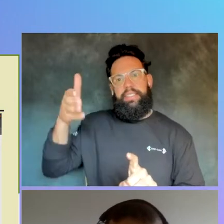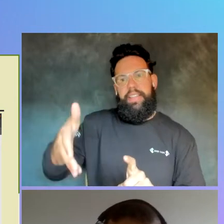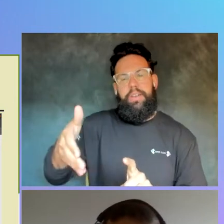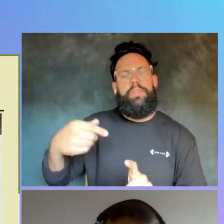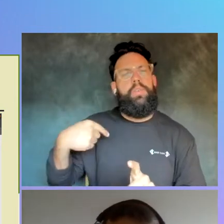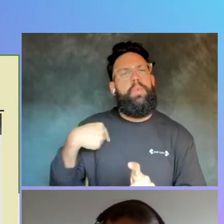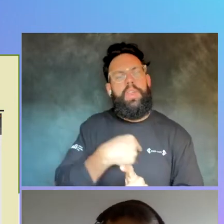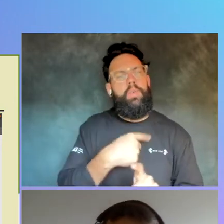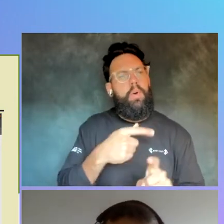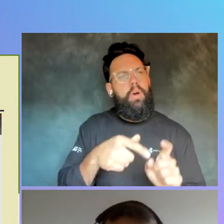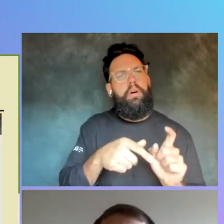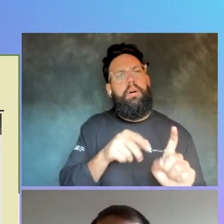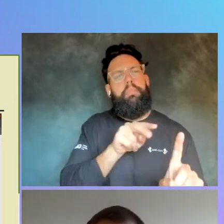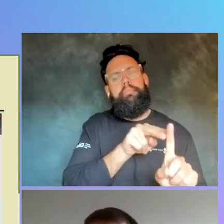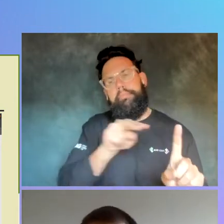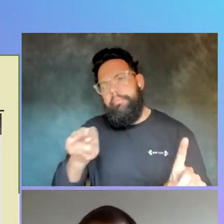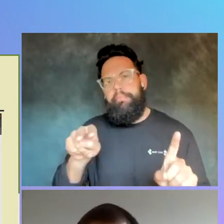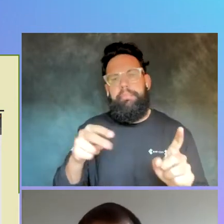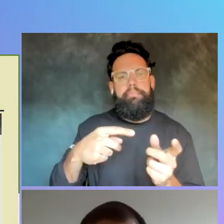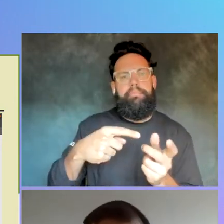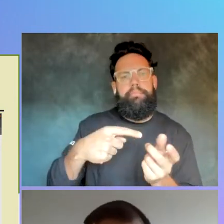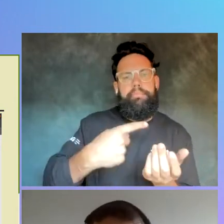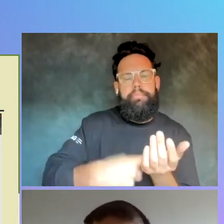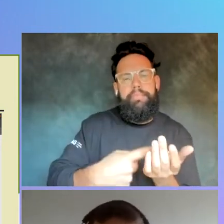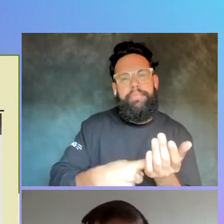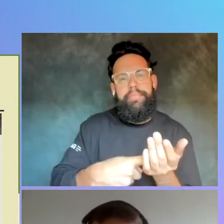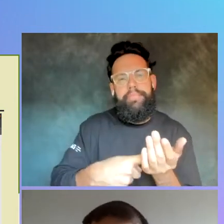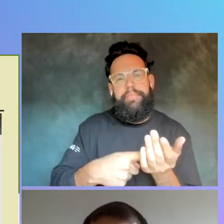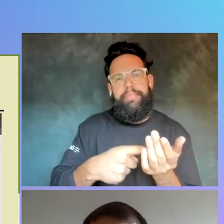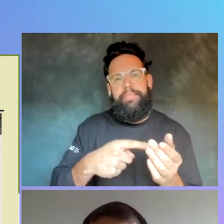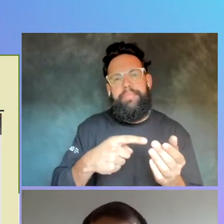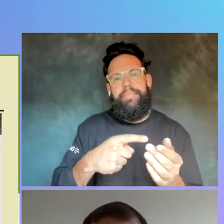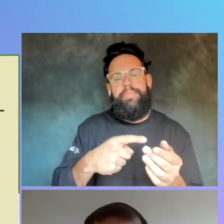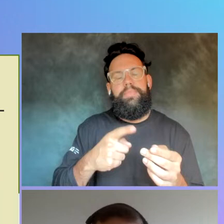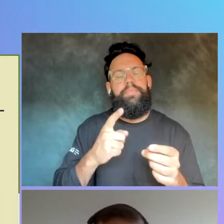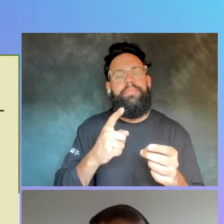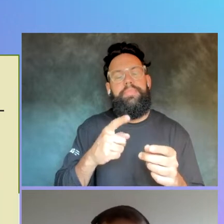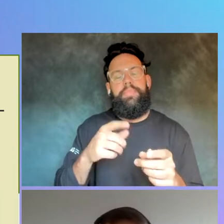the consequent flow runs, test runs.